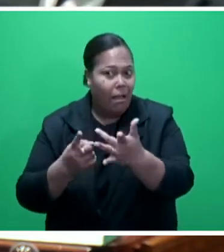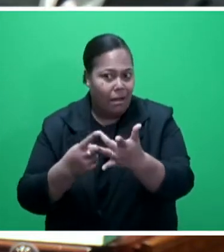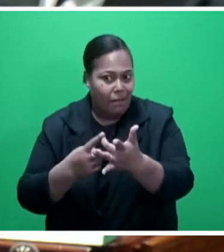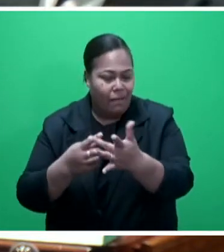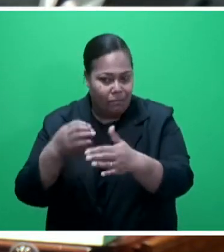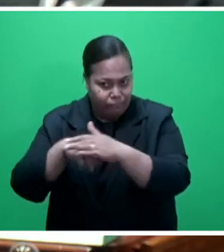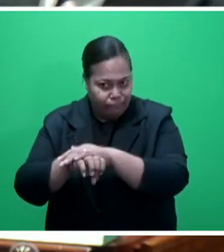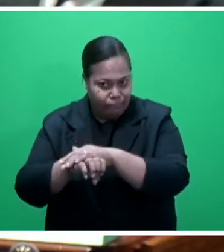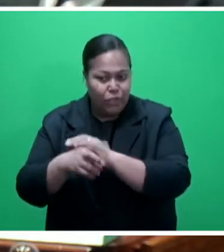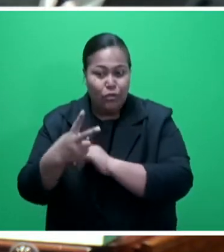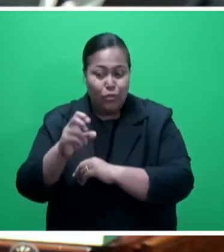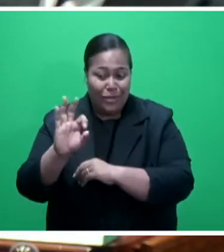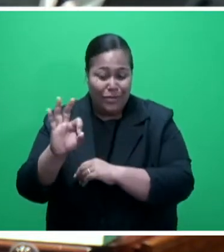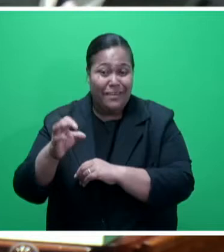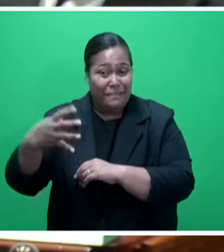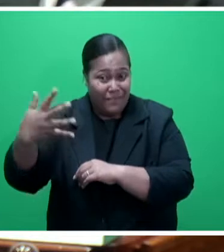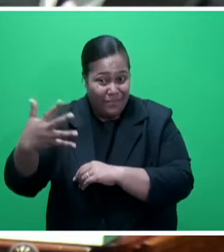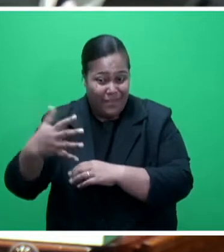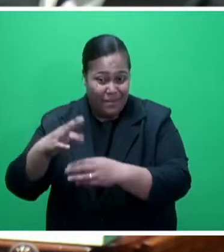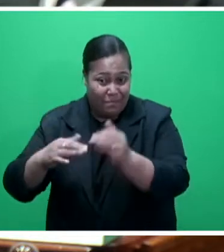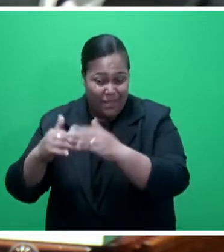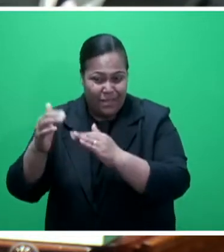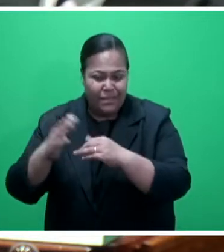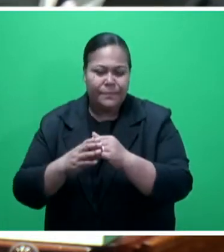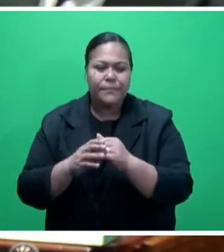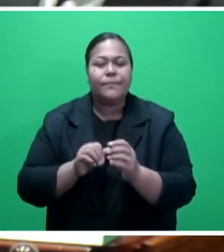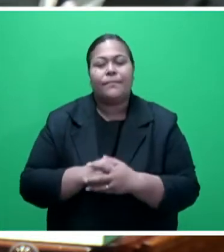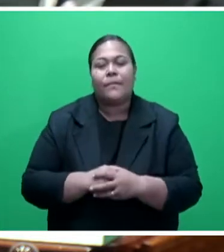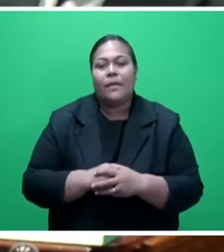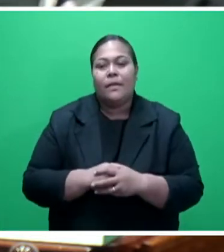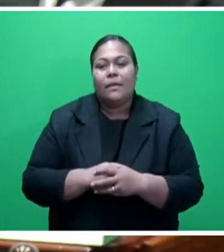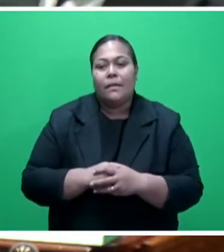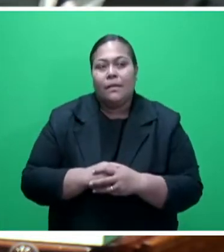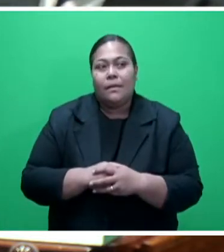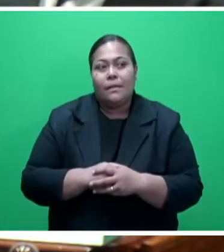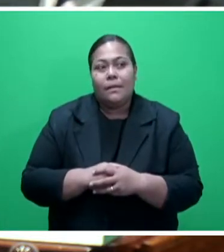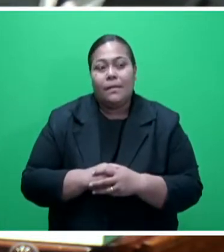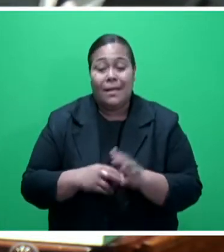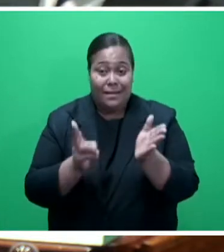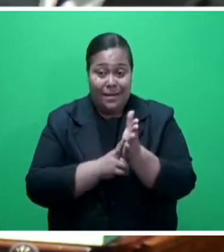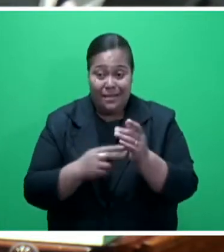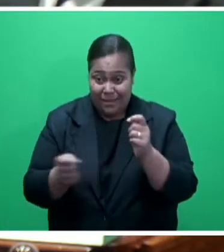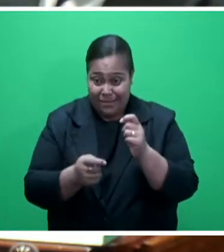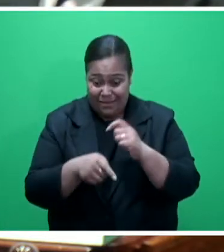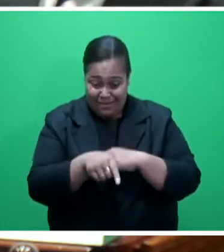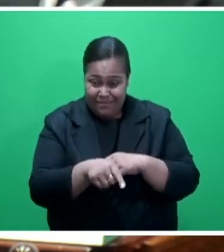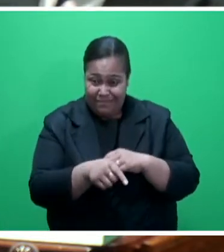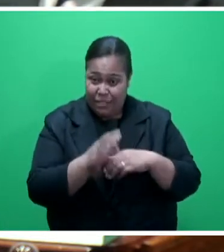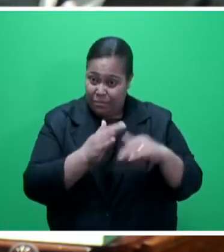2015, $49,000. Korbo Evacuation Center, this is in Naita Sirisa,